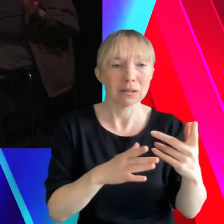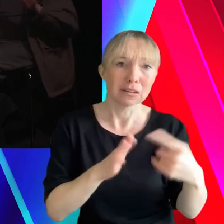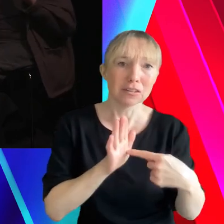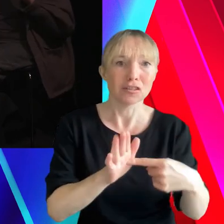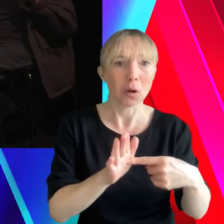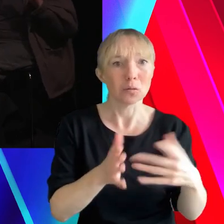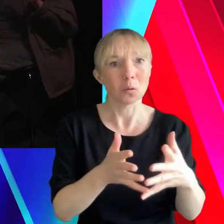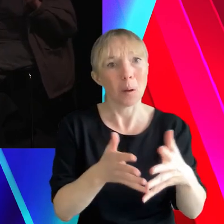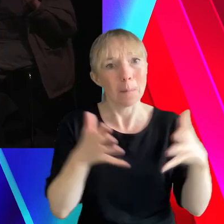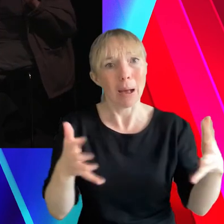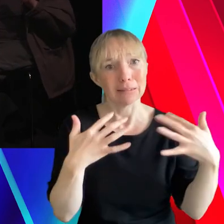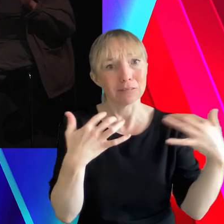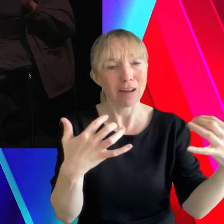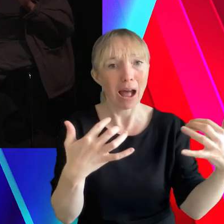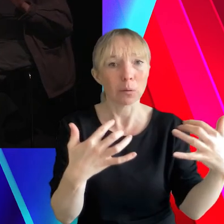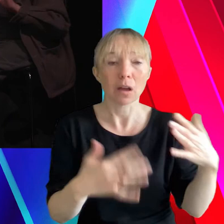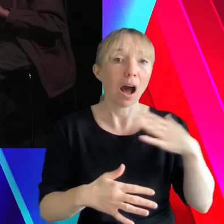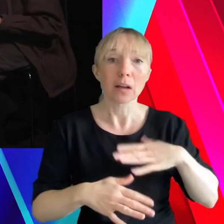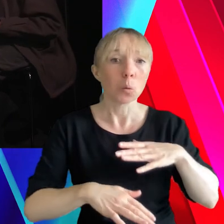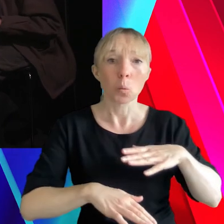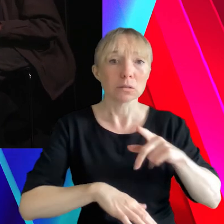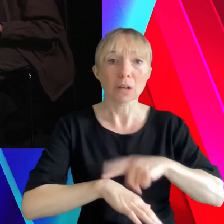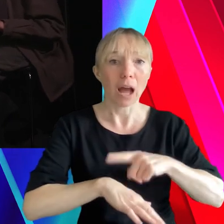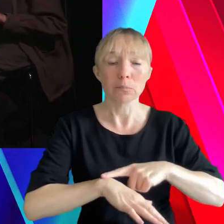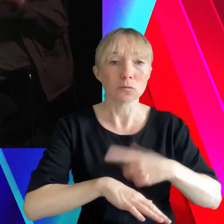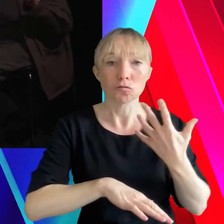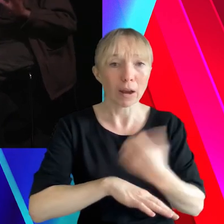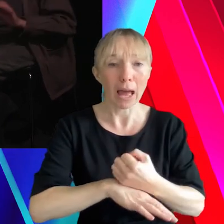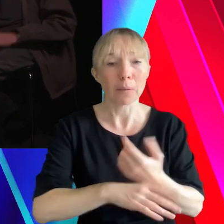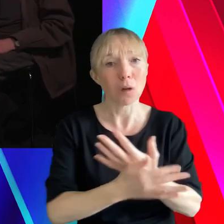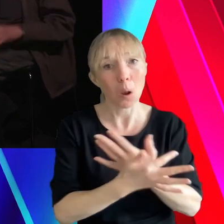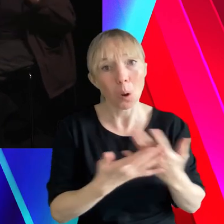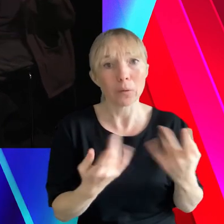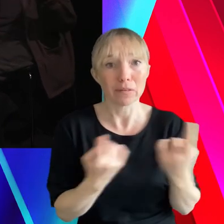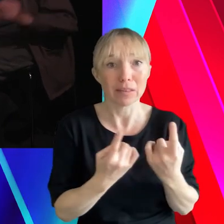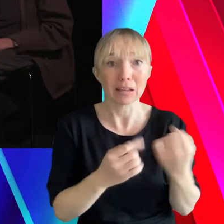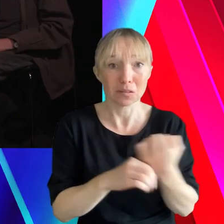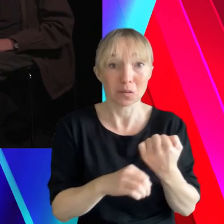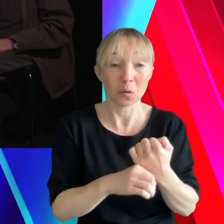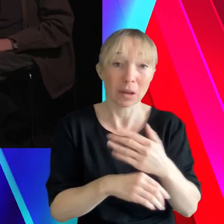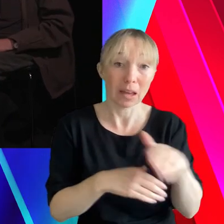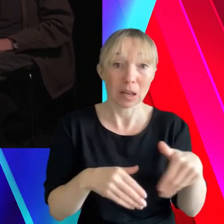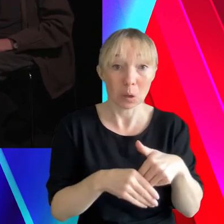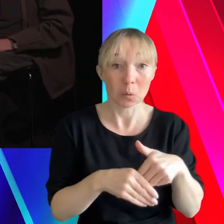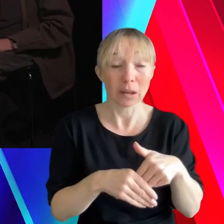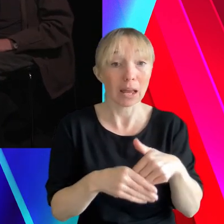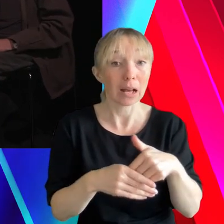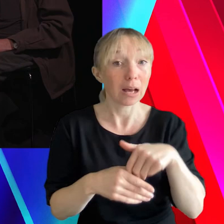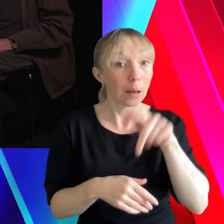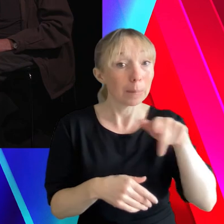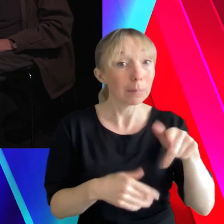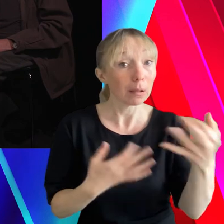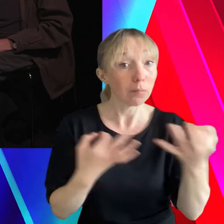great. I don't want us to run out of time here, and with lots of things to do, including the possibility of people asking